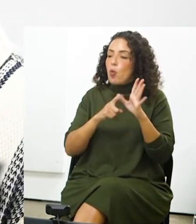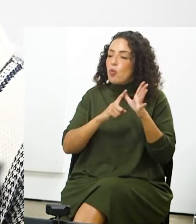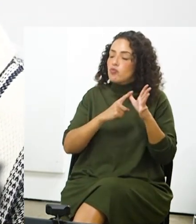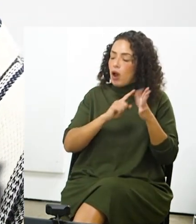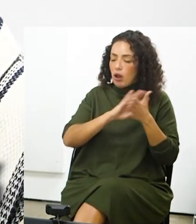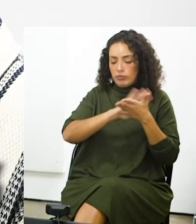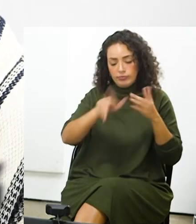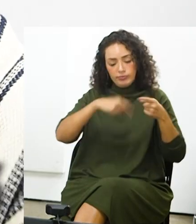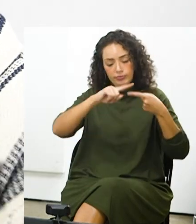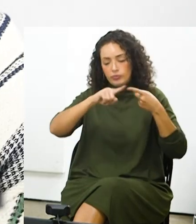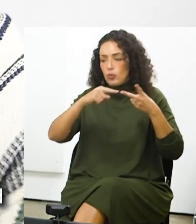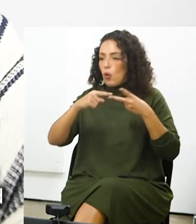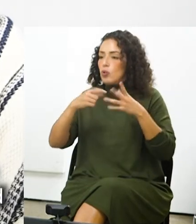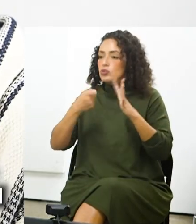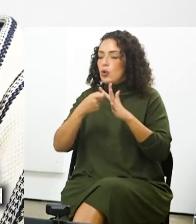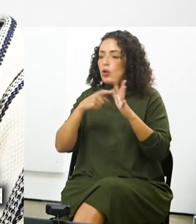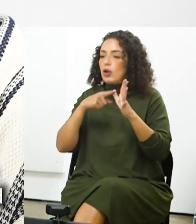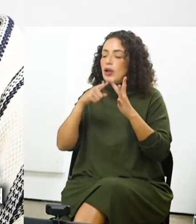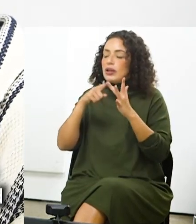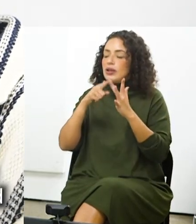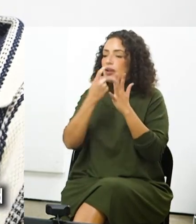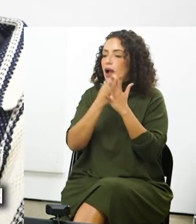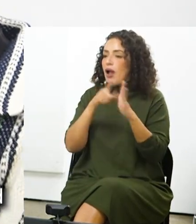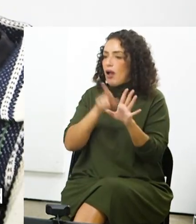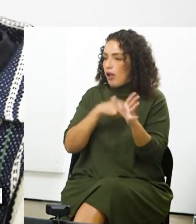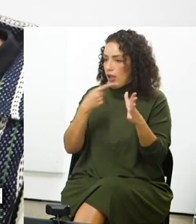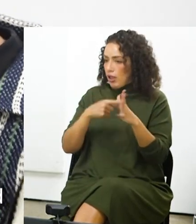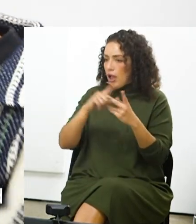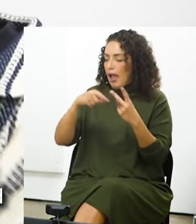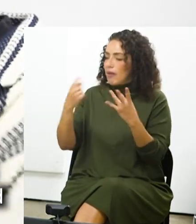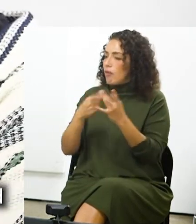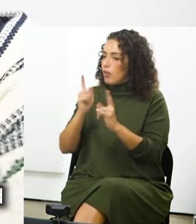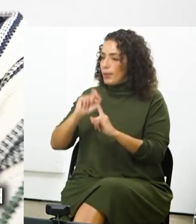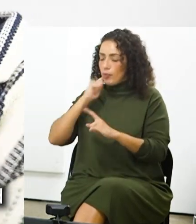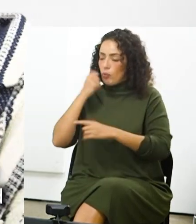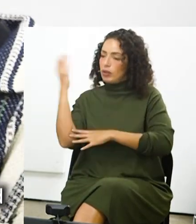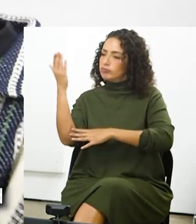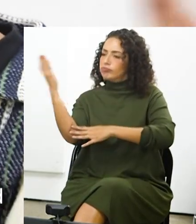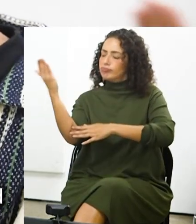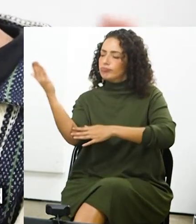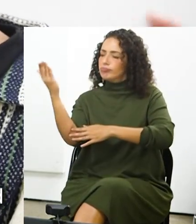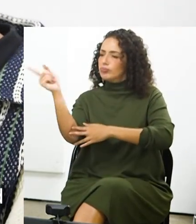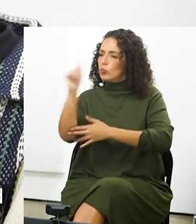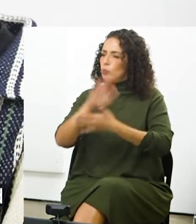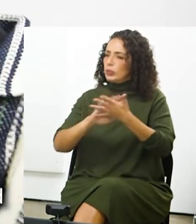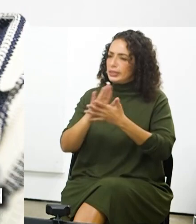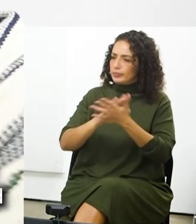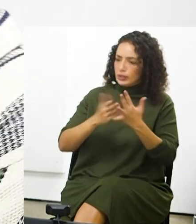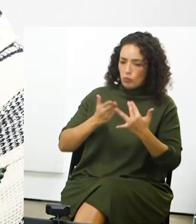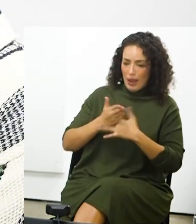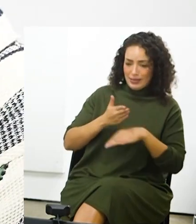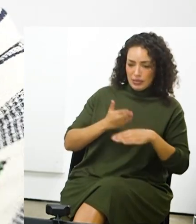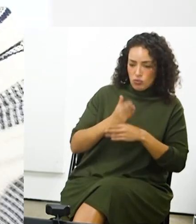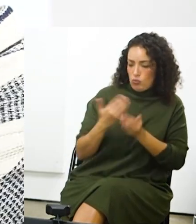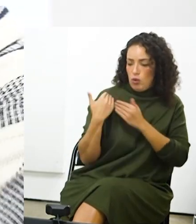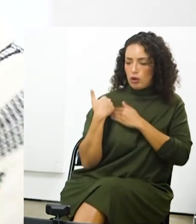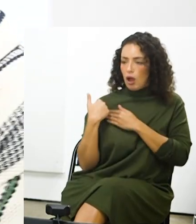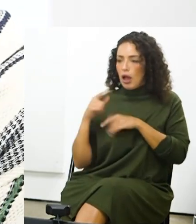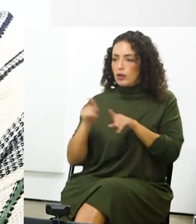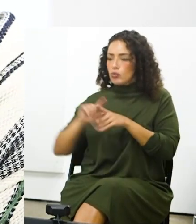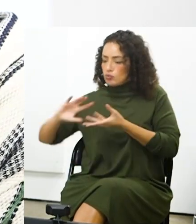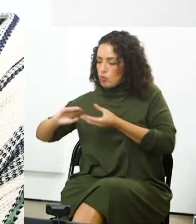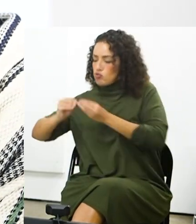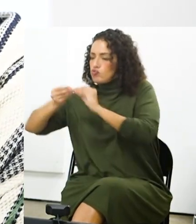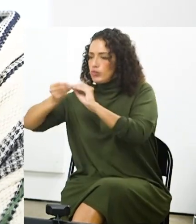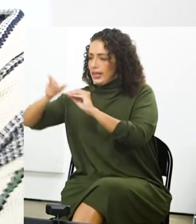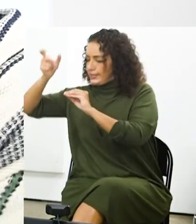about their practice. Probably spend about 10 minutes talking about what it means to operate at that space between an access worker and a creative practitioner who uses